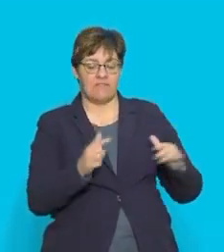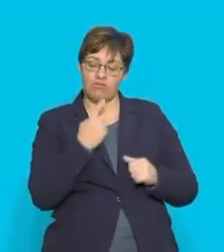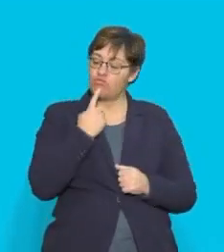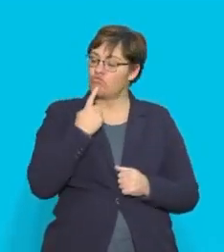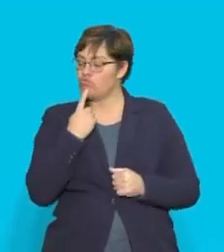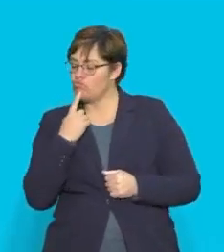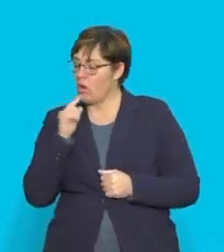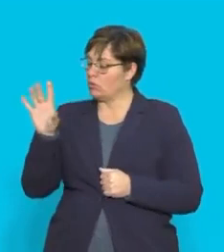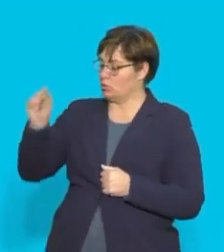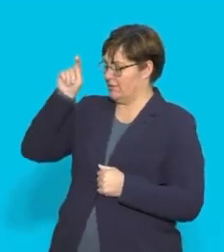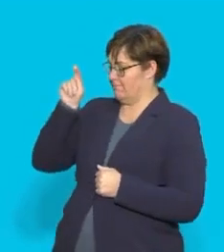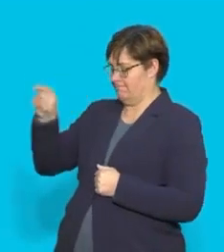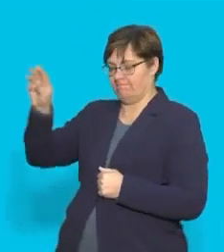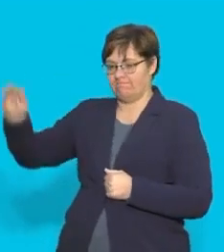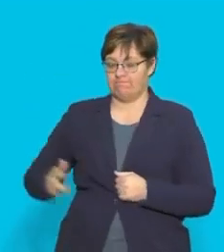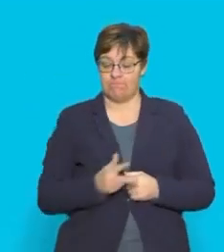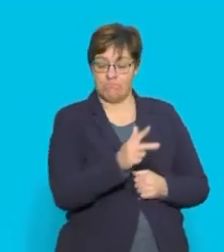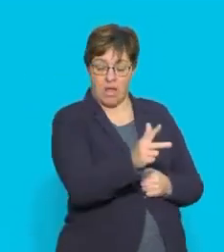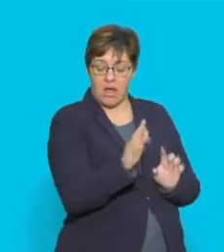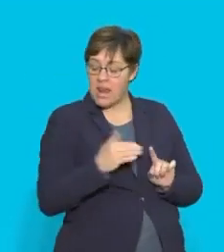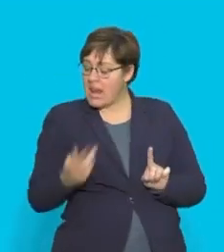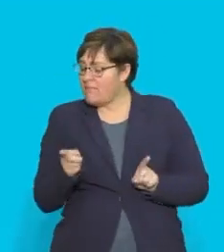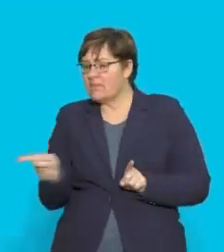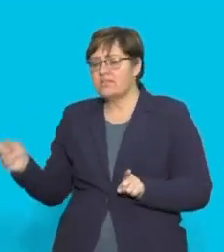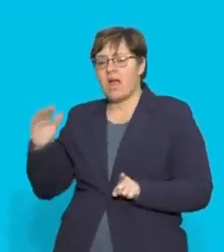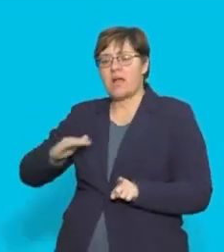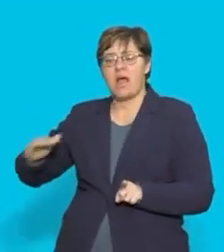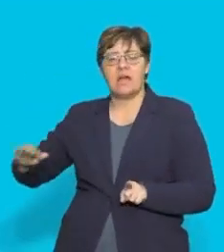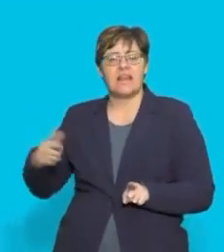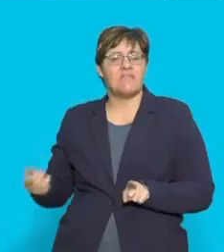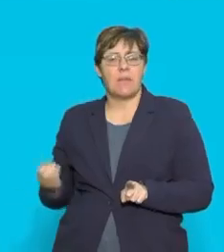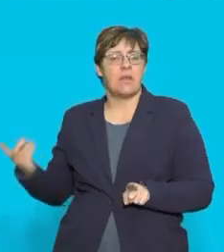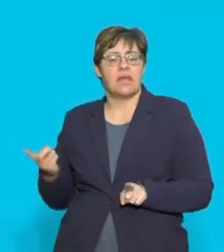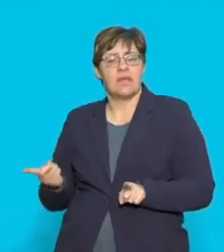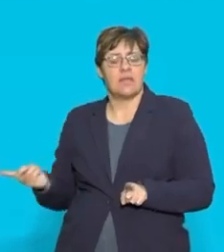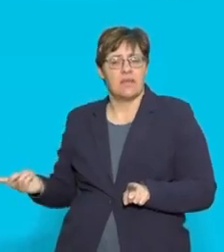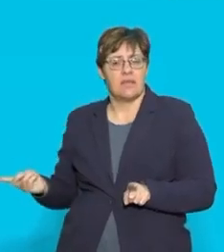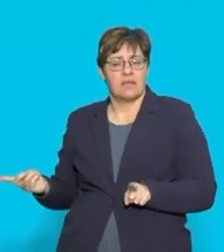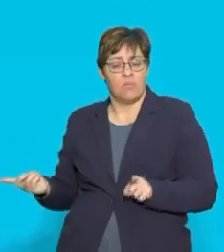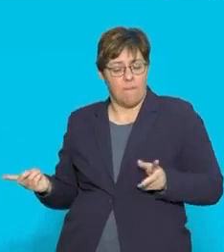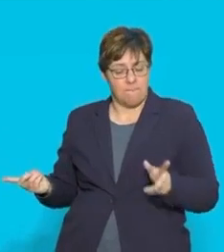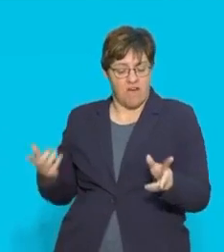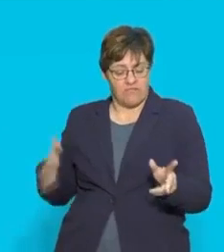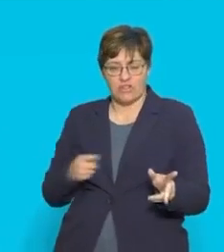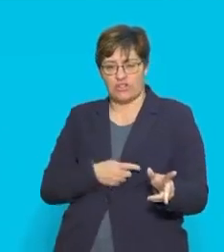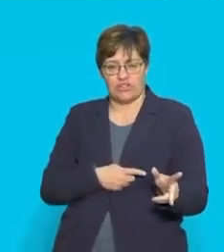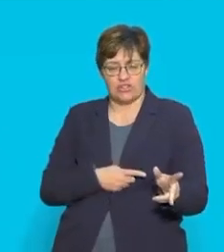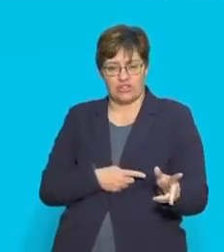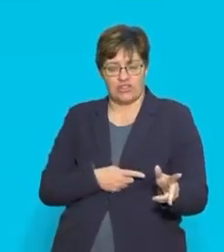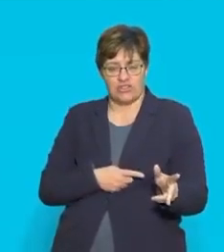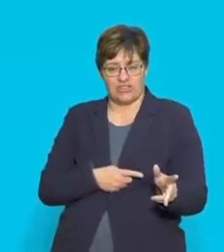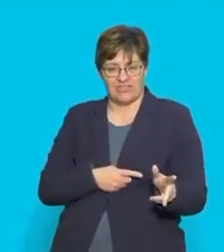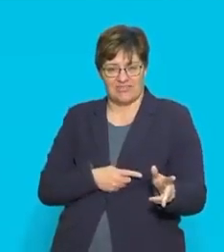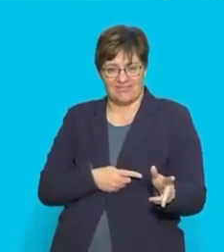choices as the first car. The first car to arrive has 7 choices. So the first spot has